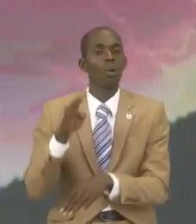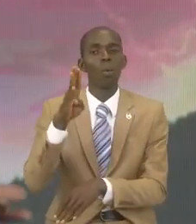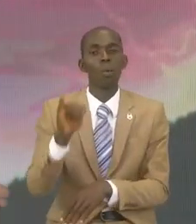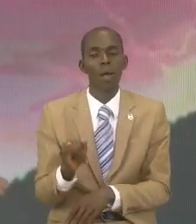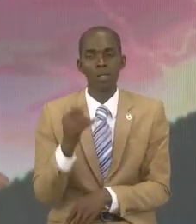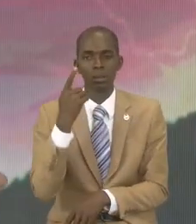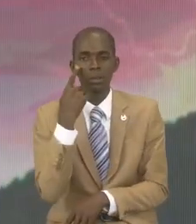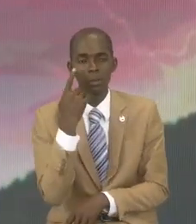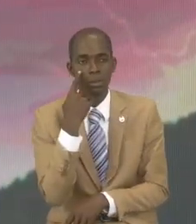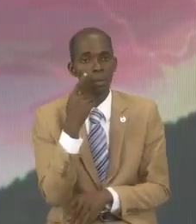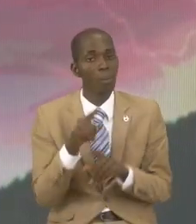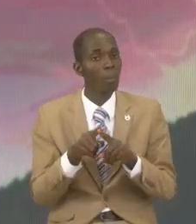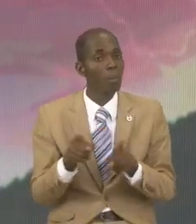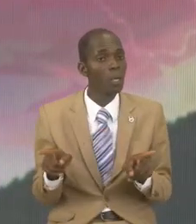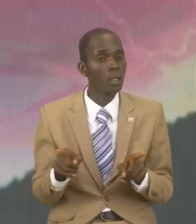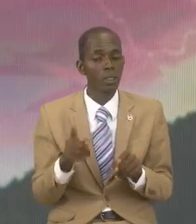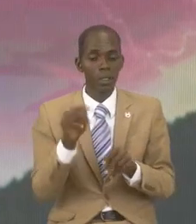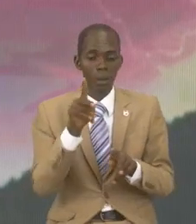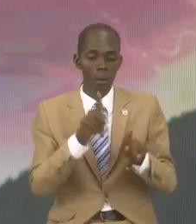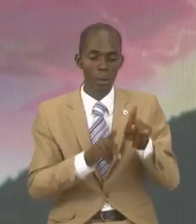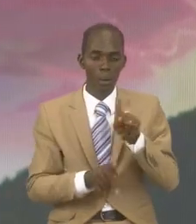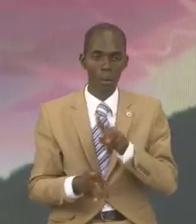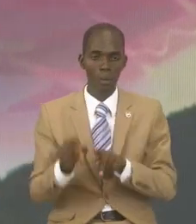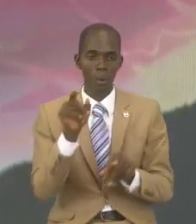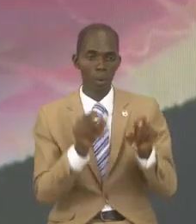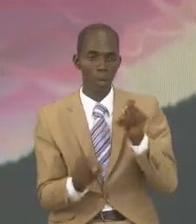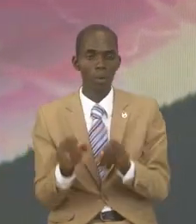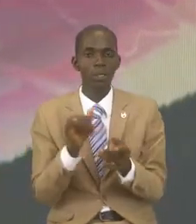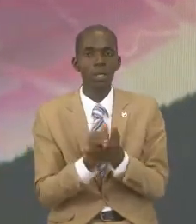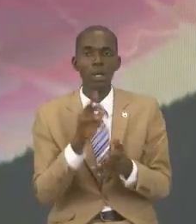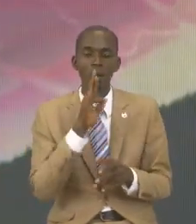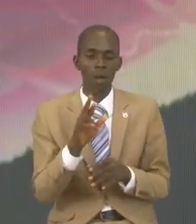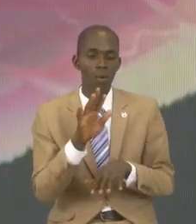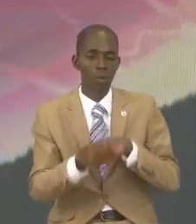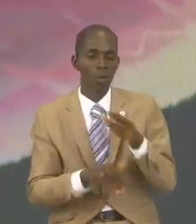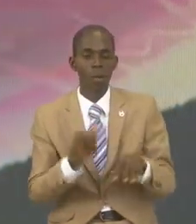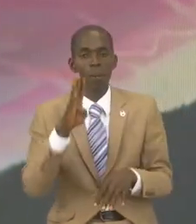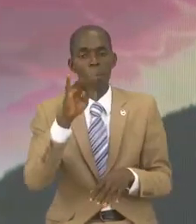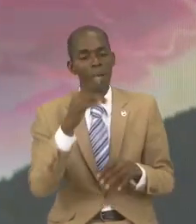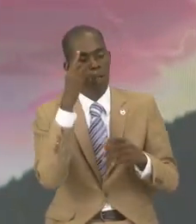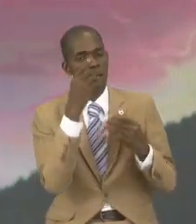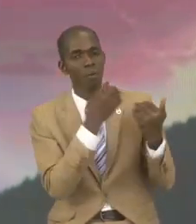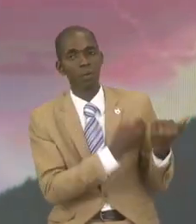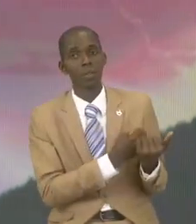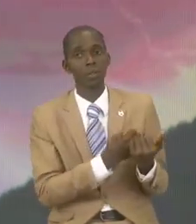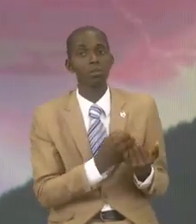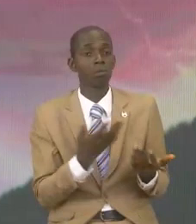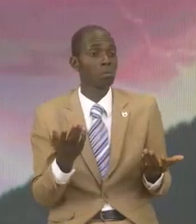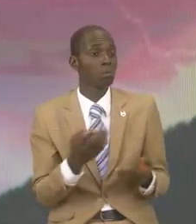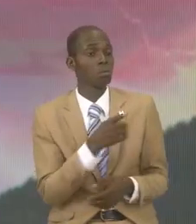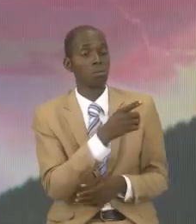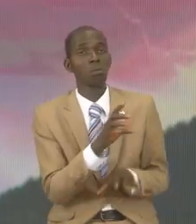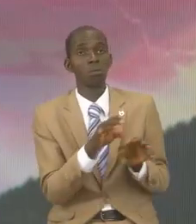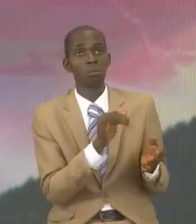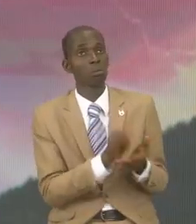sight. But the people who are walking by faith, they say, you may do that, I don't walk by that,